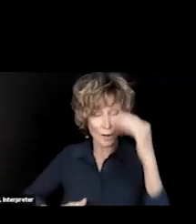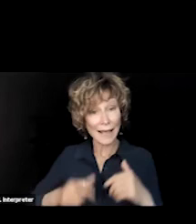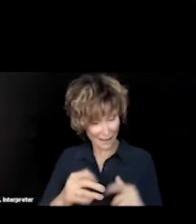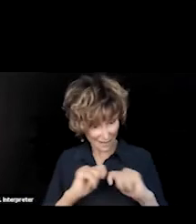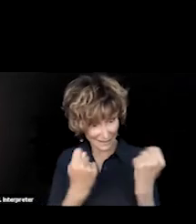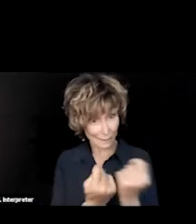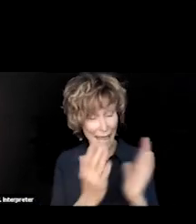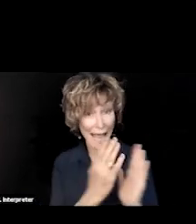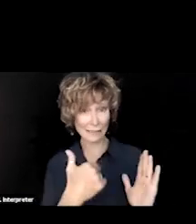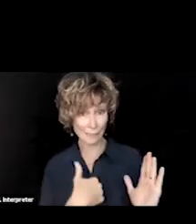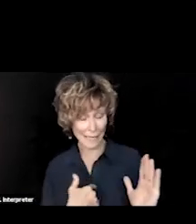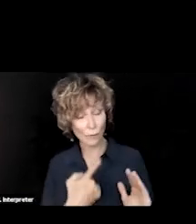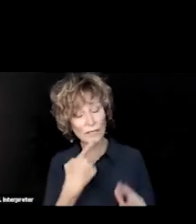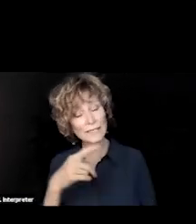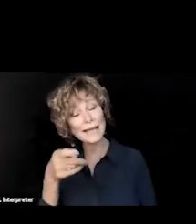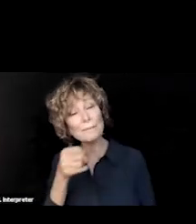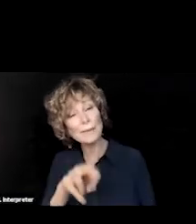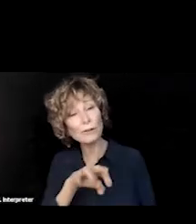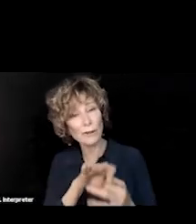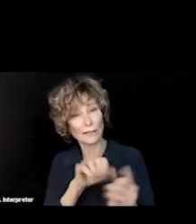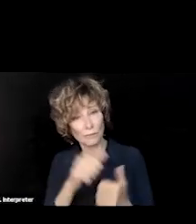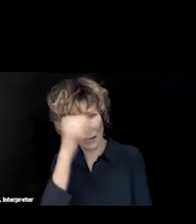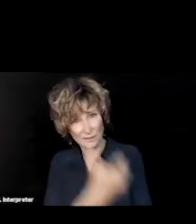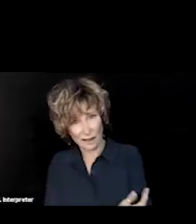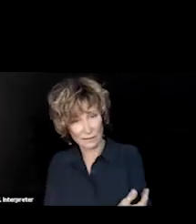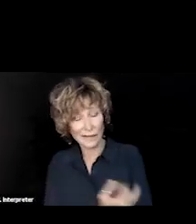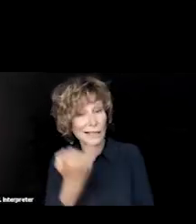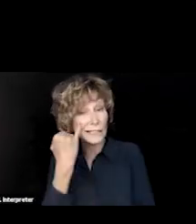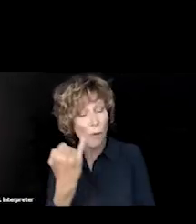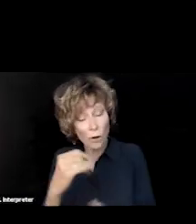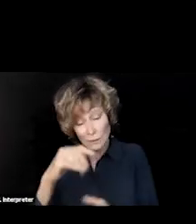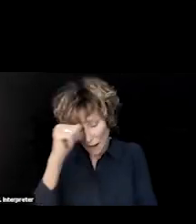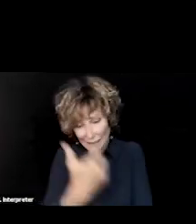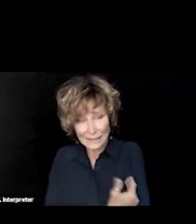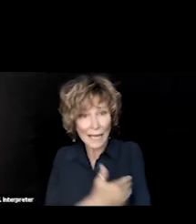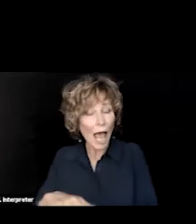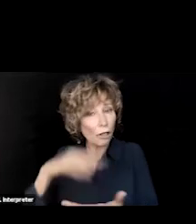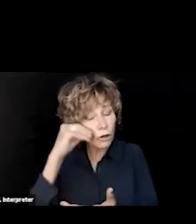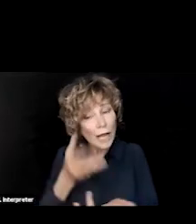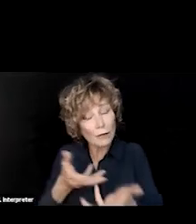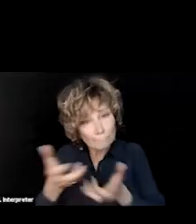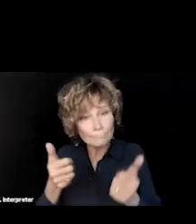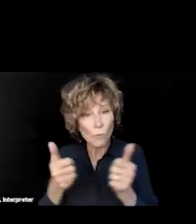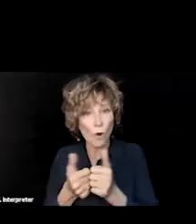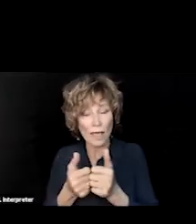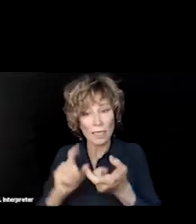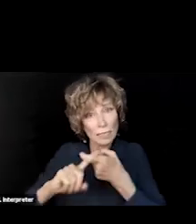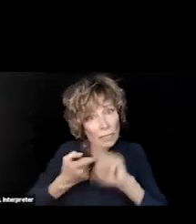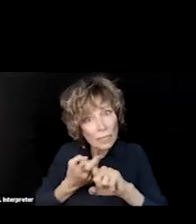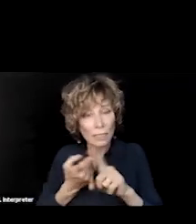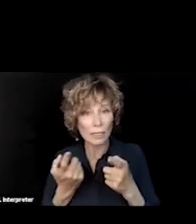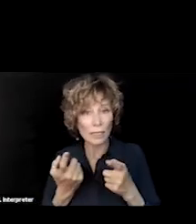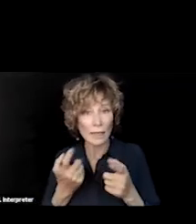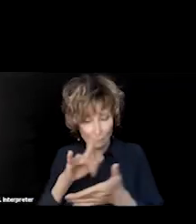said peer relations for my son. What if he had learned peer relations in middle school? How would it